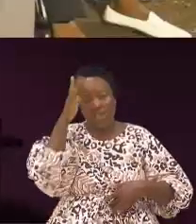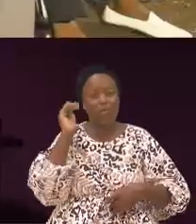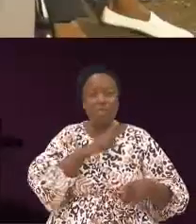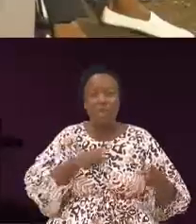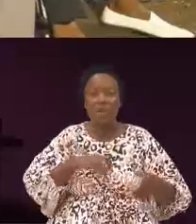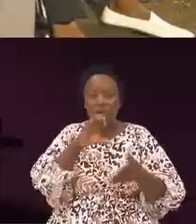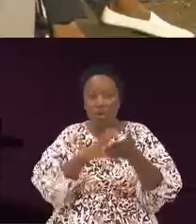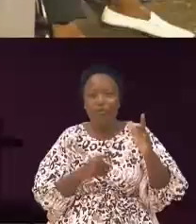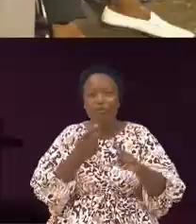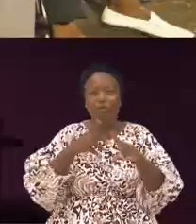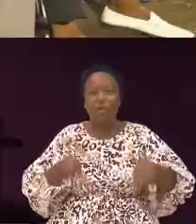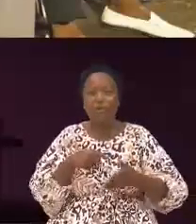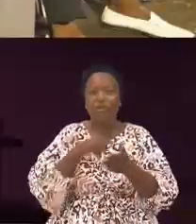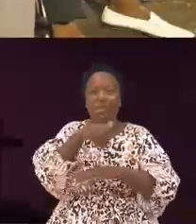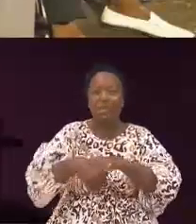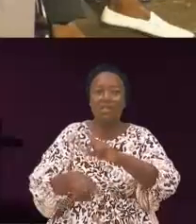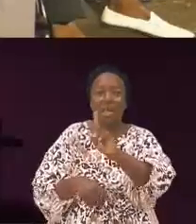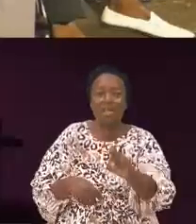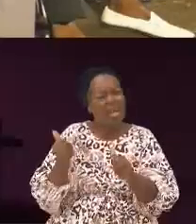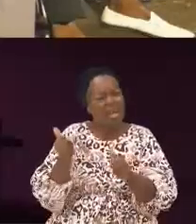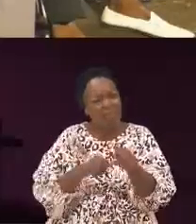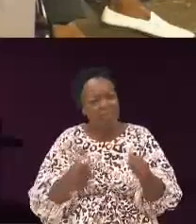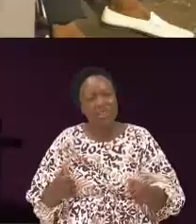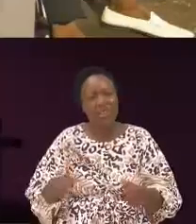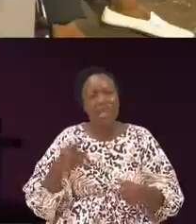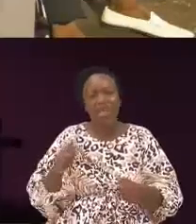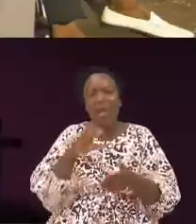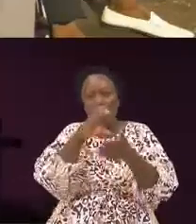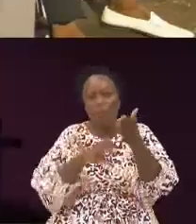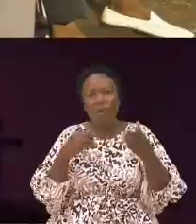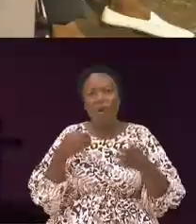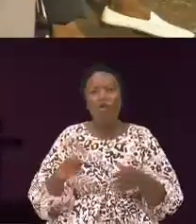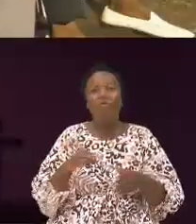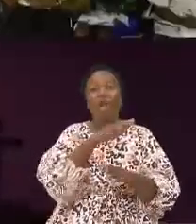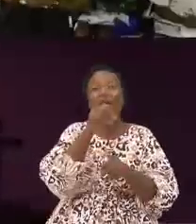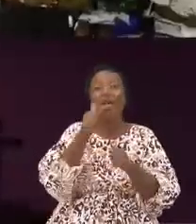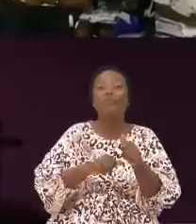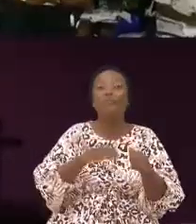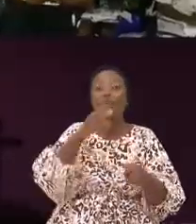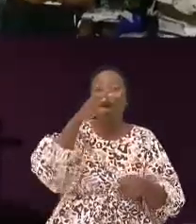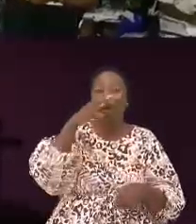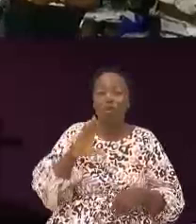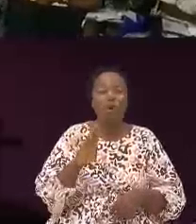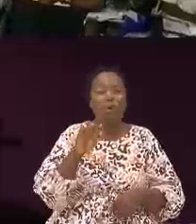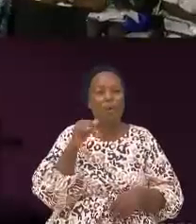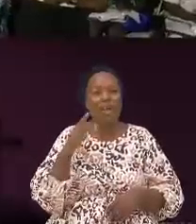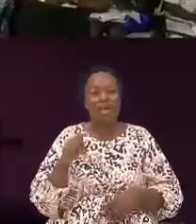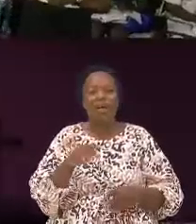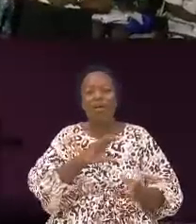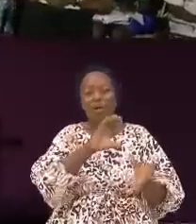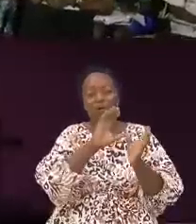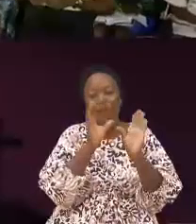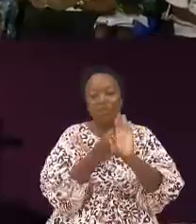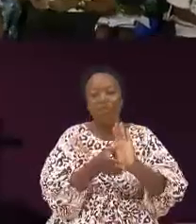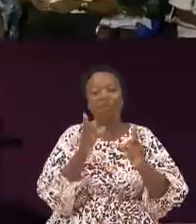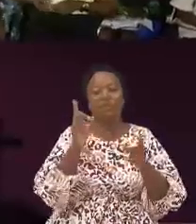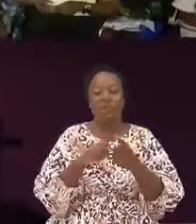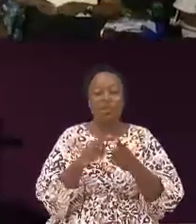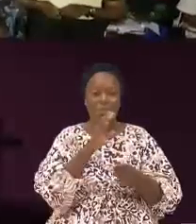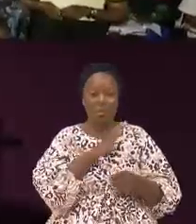How much of your sickness will the Lord remove tonight? Everything. The removal of every